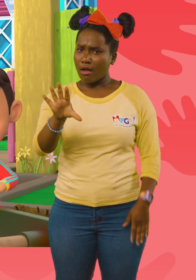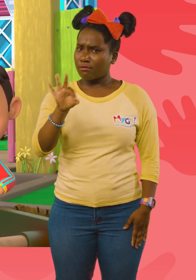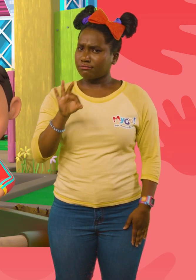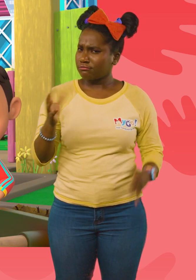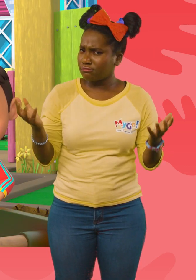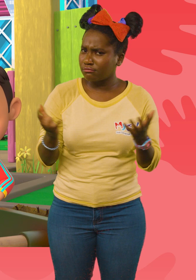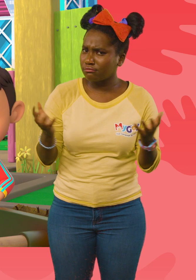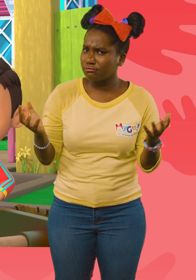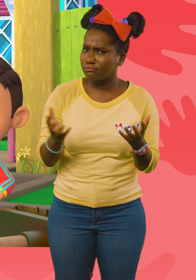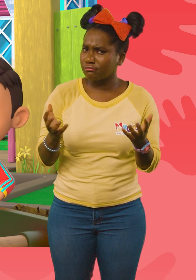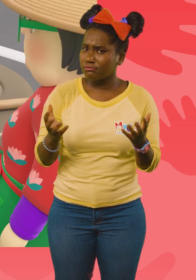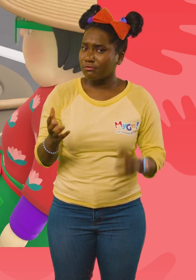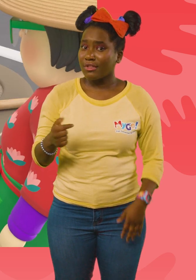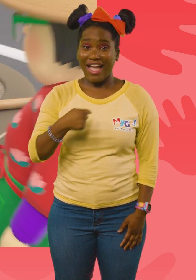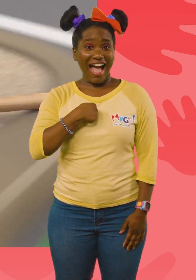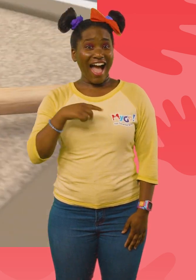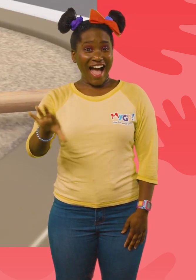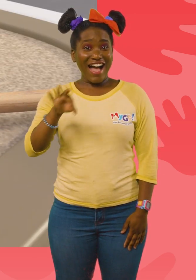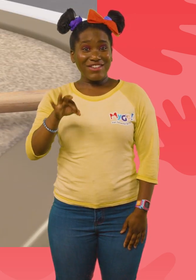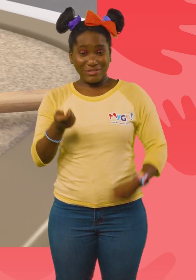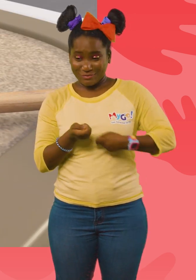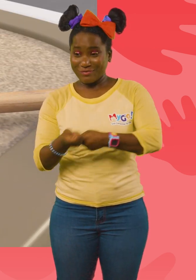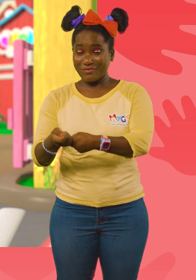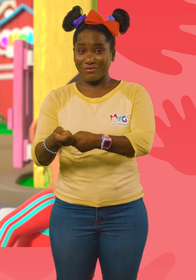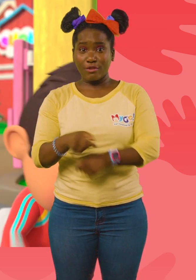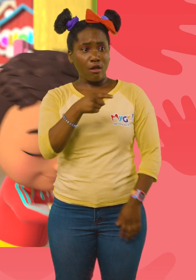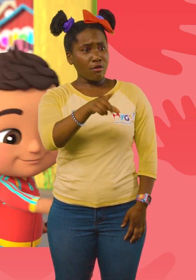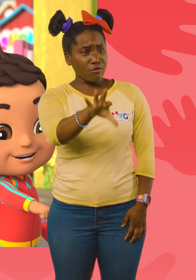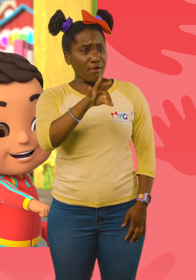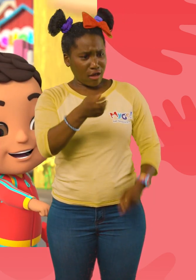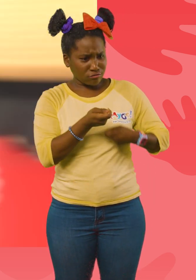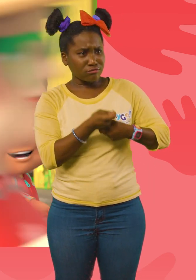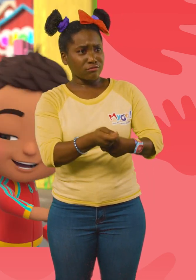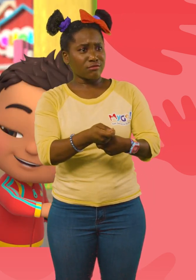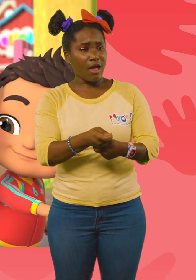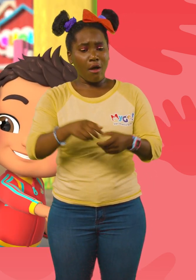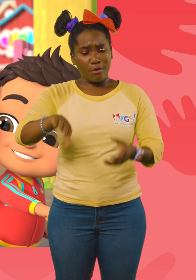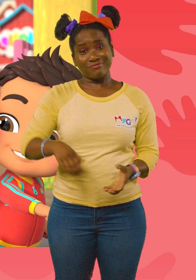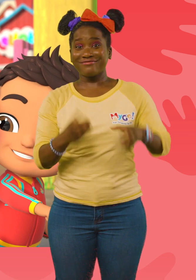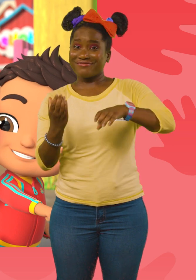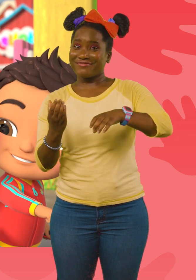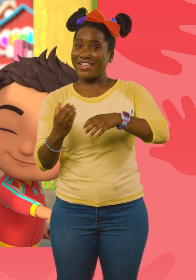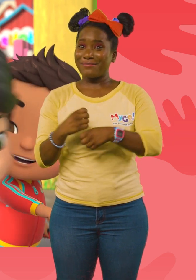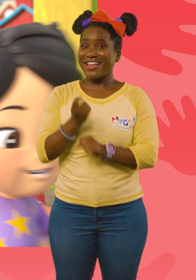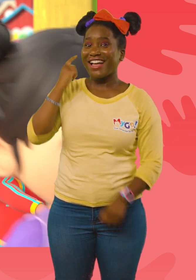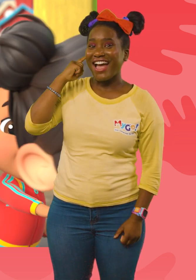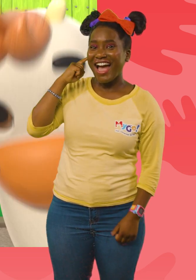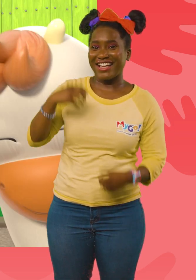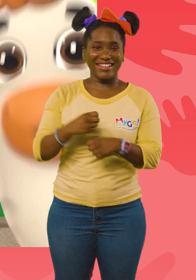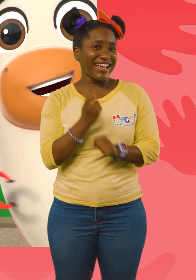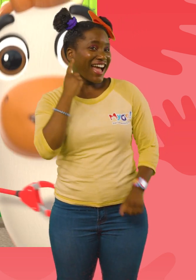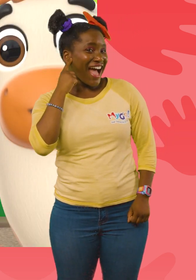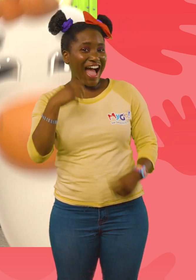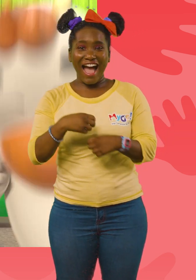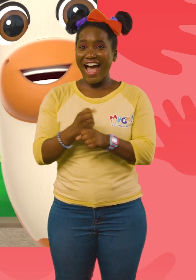the ground? What'd you find on the ground? I found a broom on the ground. You found a broom on the ground. Well, pick it up and make a